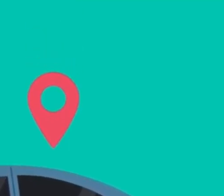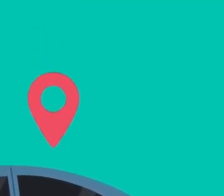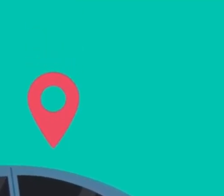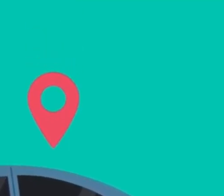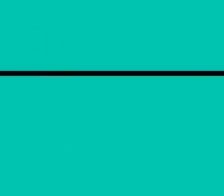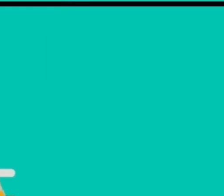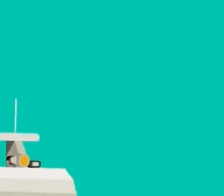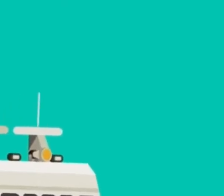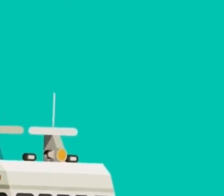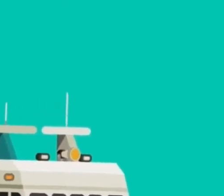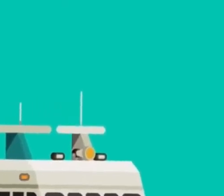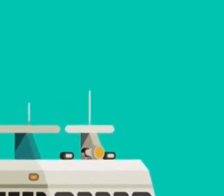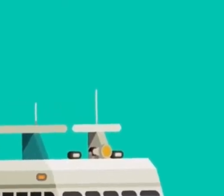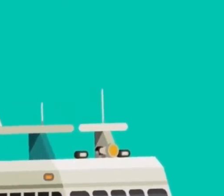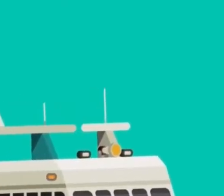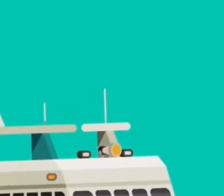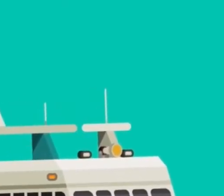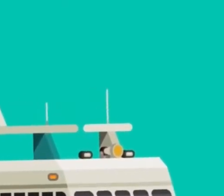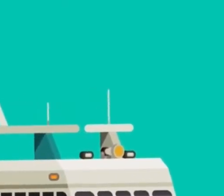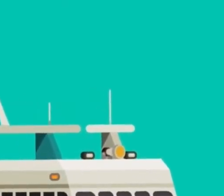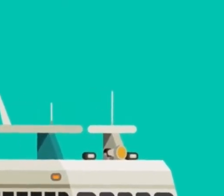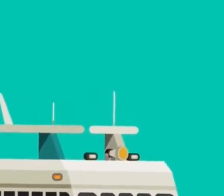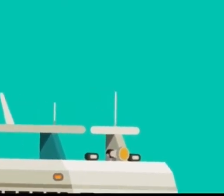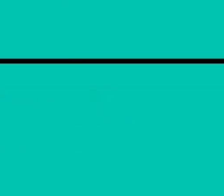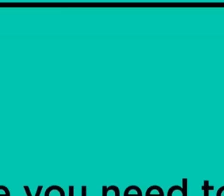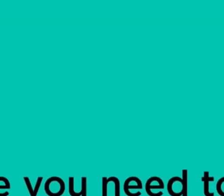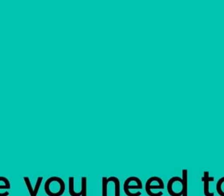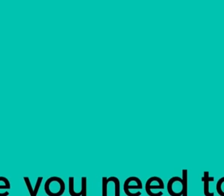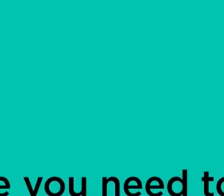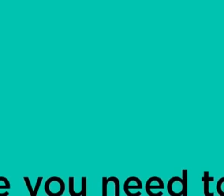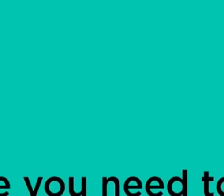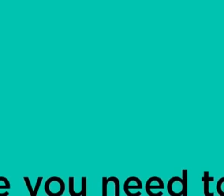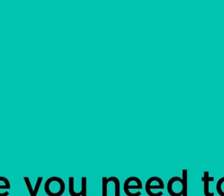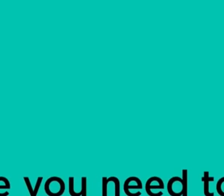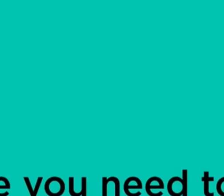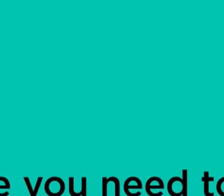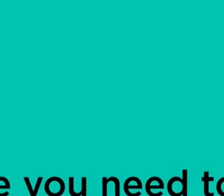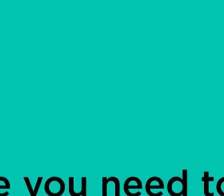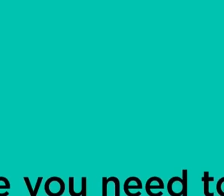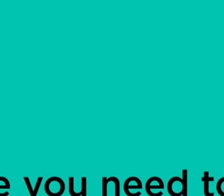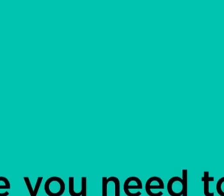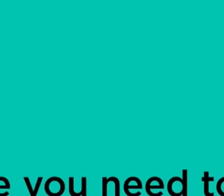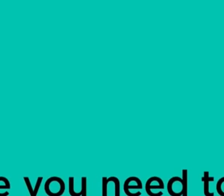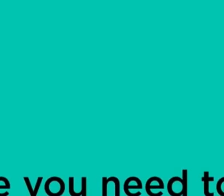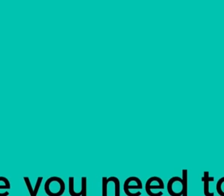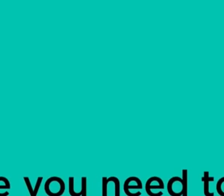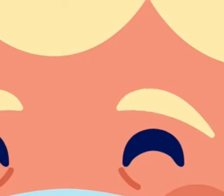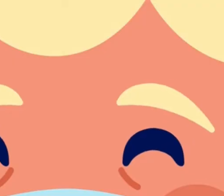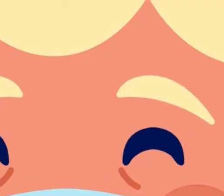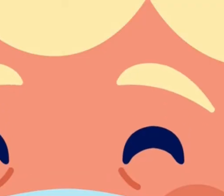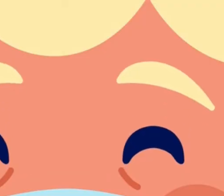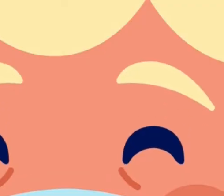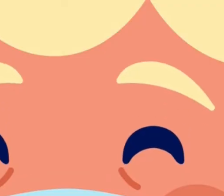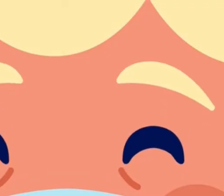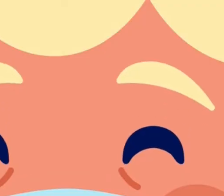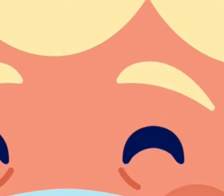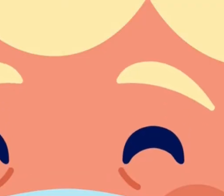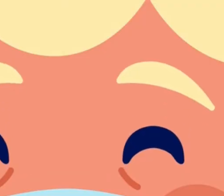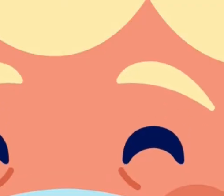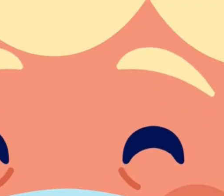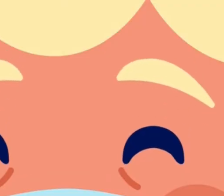do pose as places of congregate gathering. And I'm sure that we can come out with something that could see them open safely, but that's what